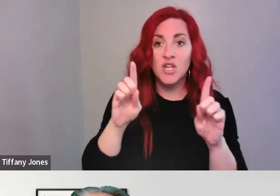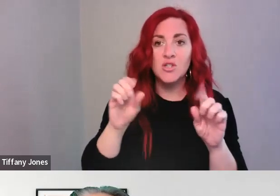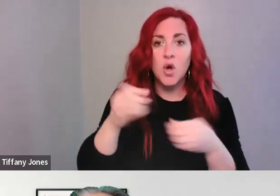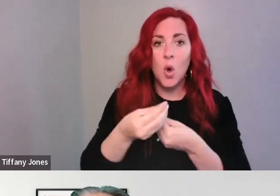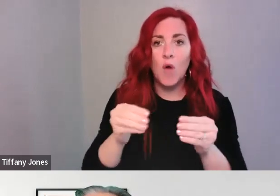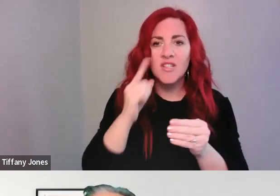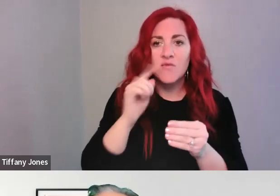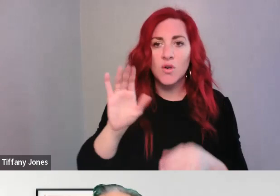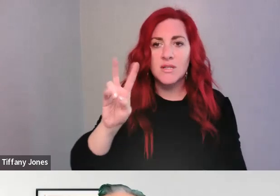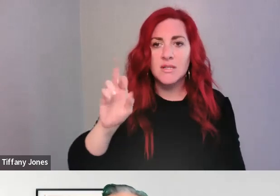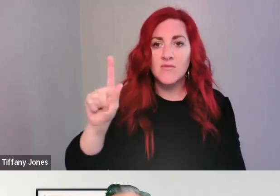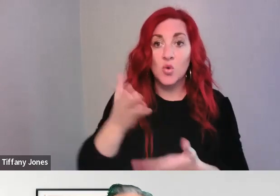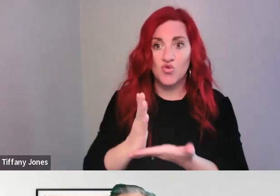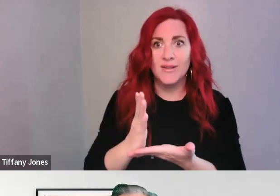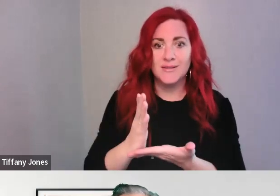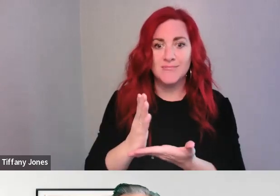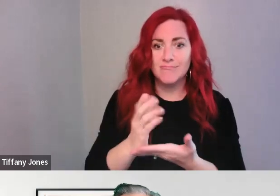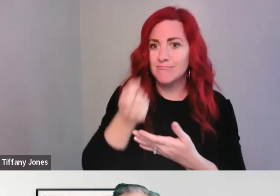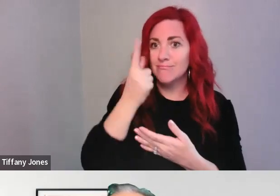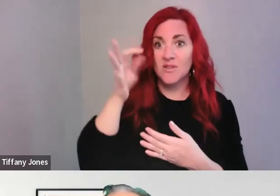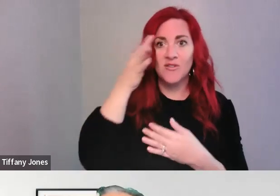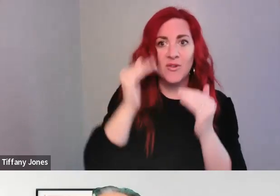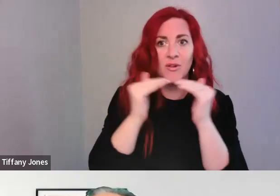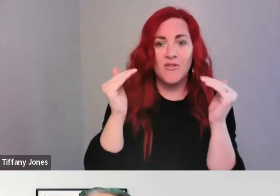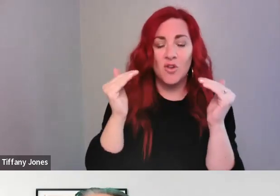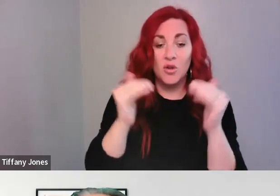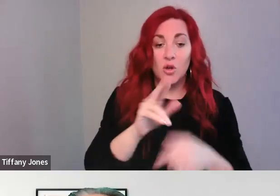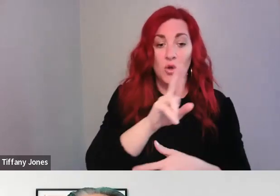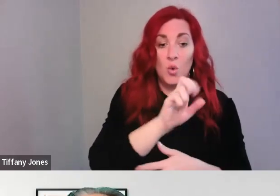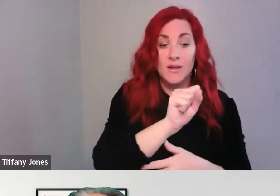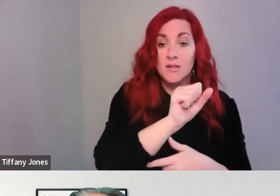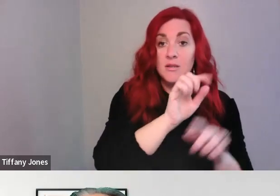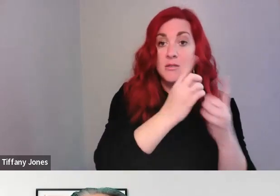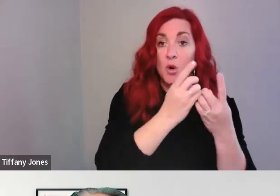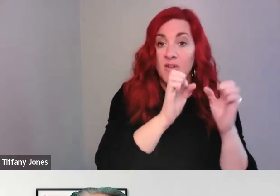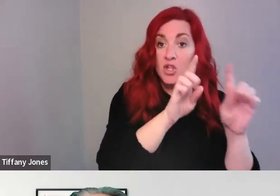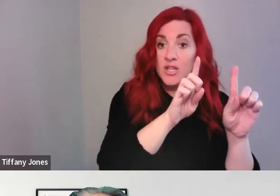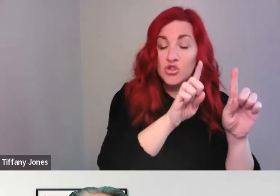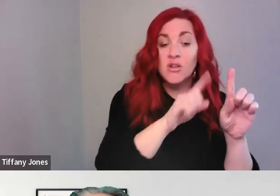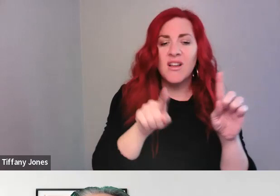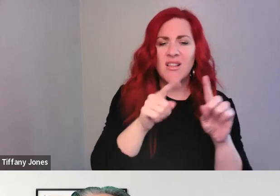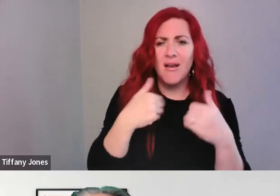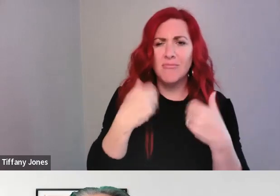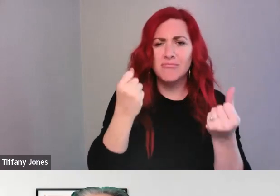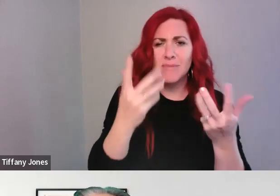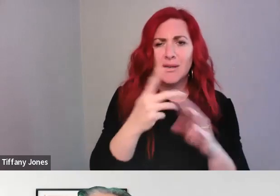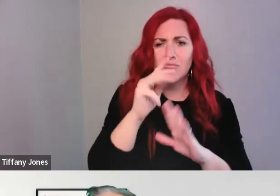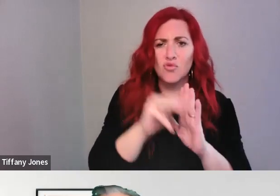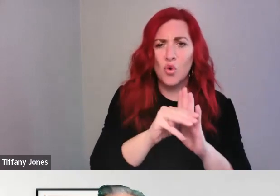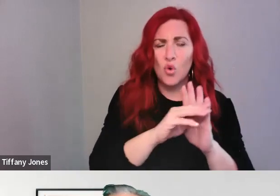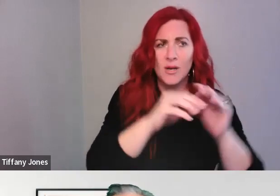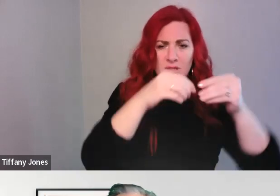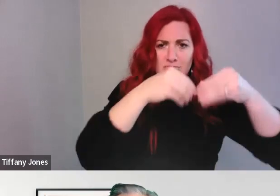Rights. So again, at the federal level, we've got the US Department of Education. They have several programs under them that